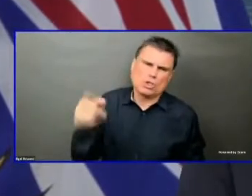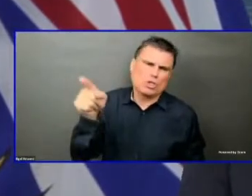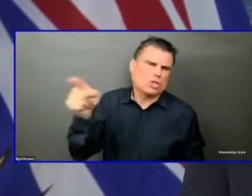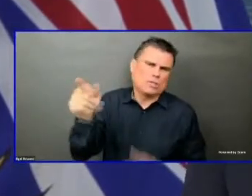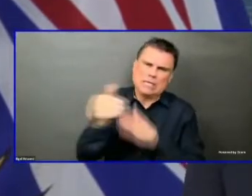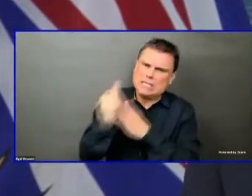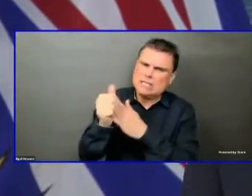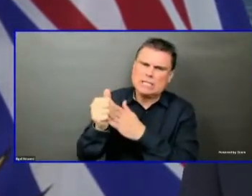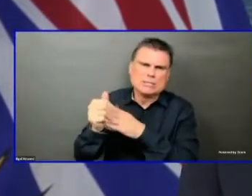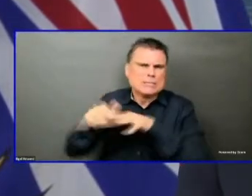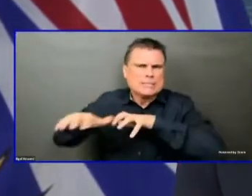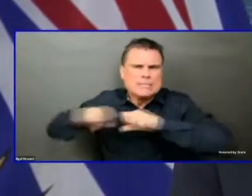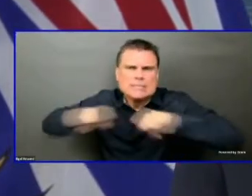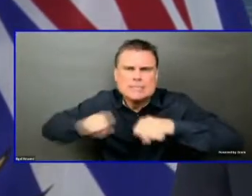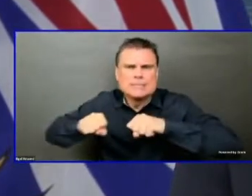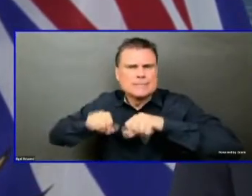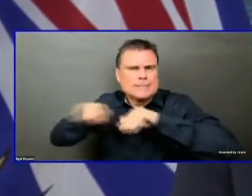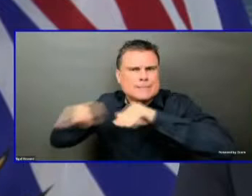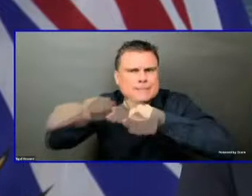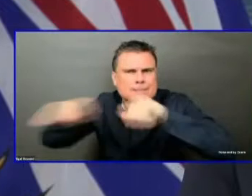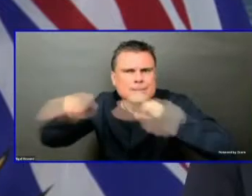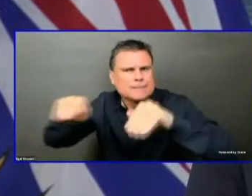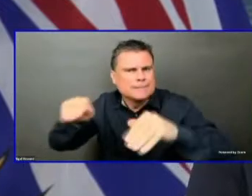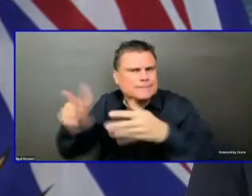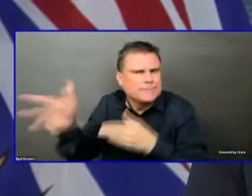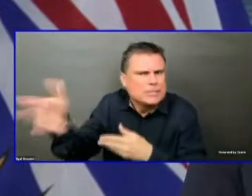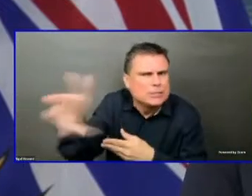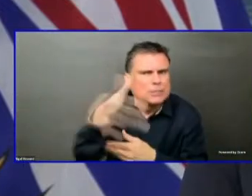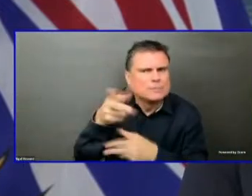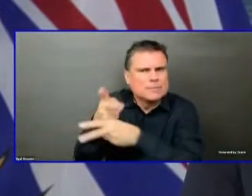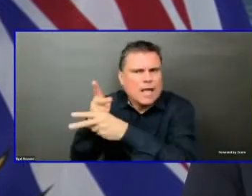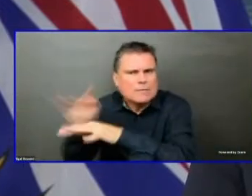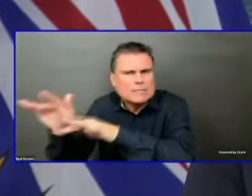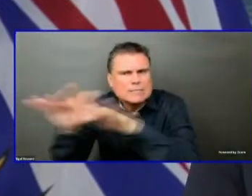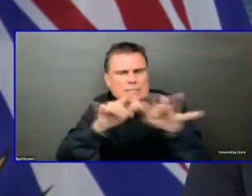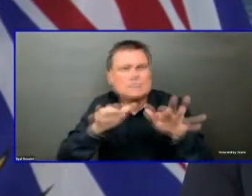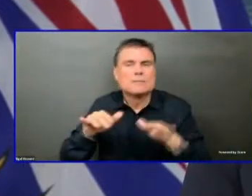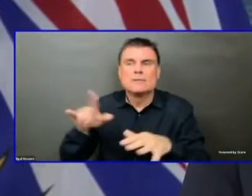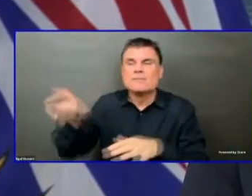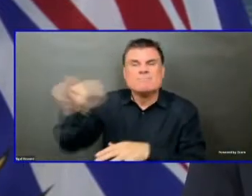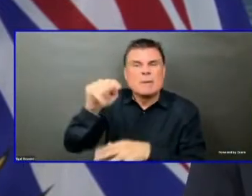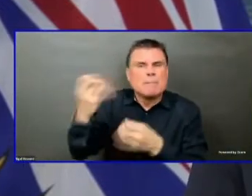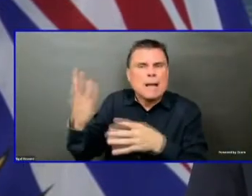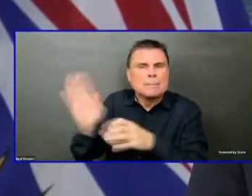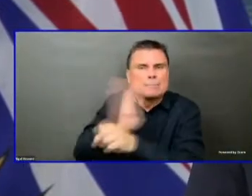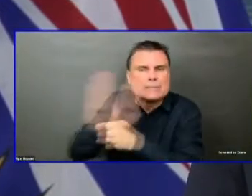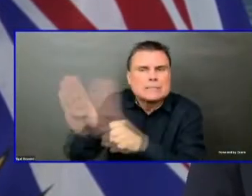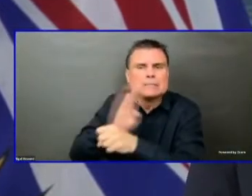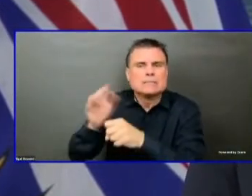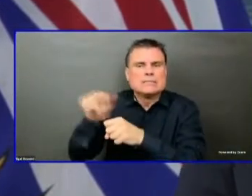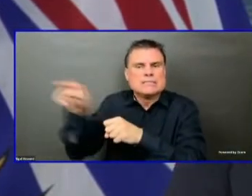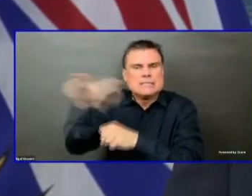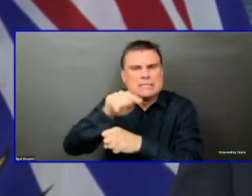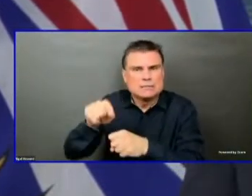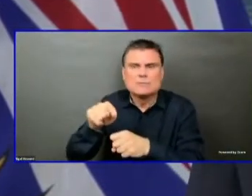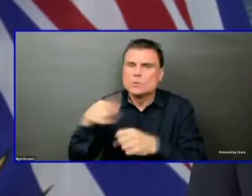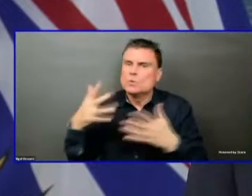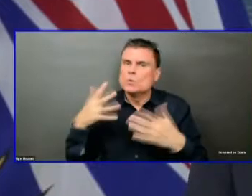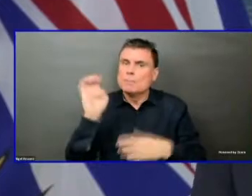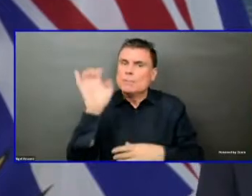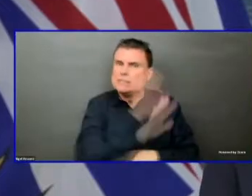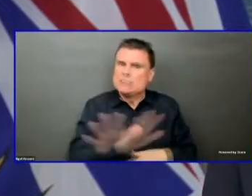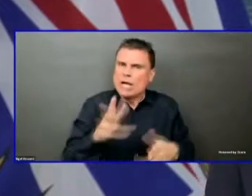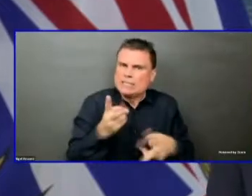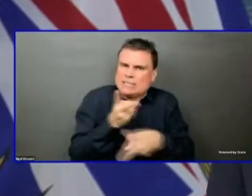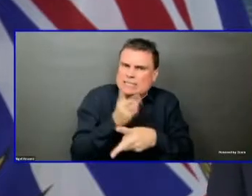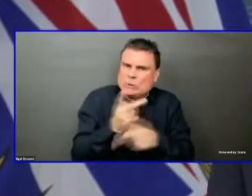The industry in ski communities across BC, the Ministry of Tourism has implemented some measures and will be laying